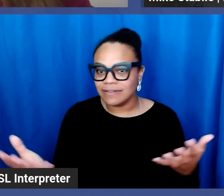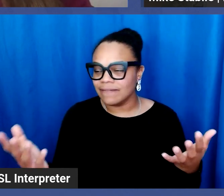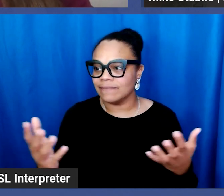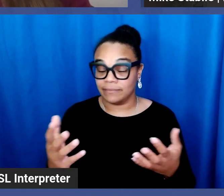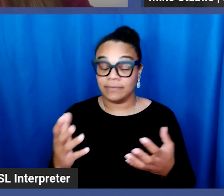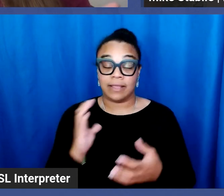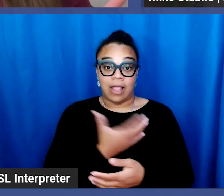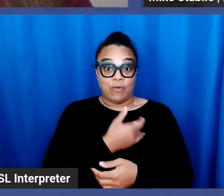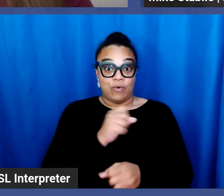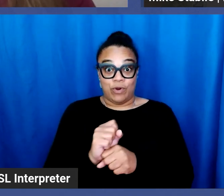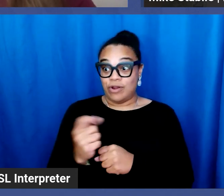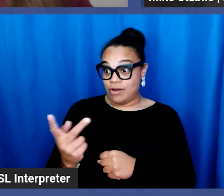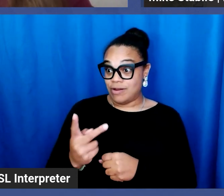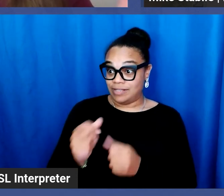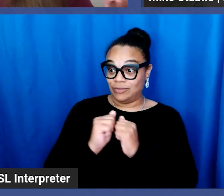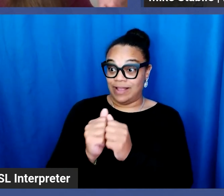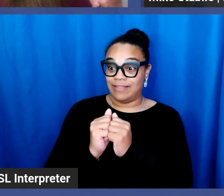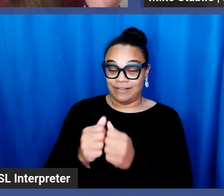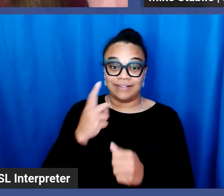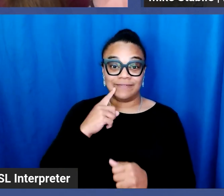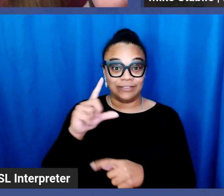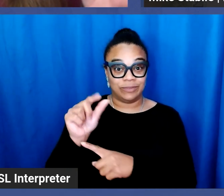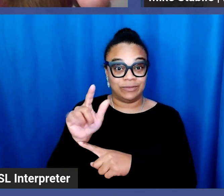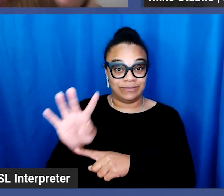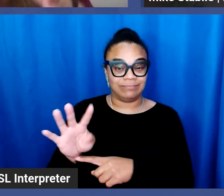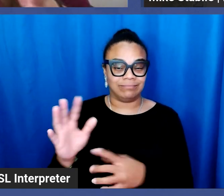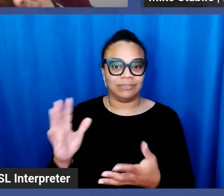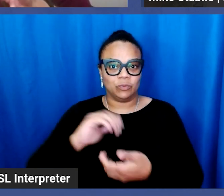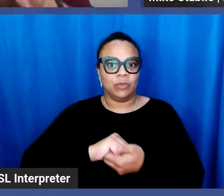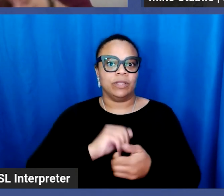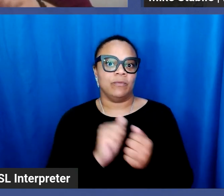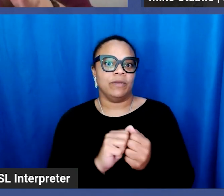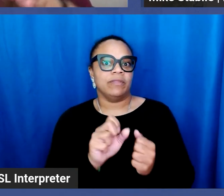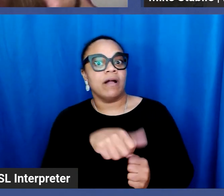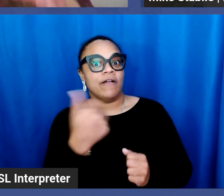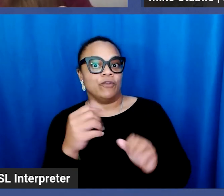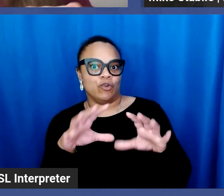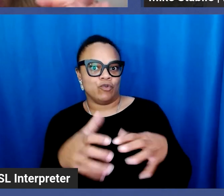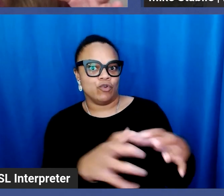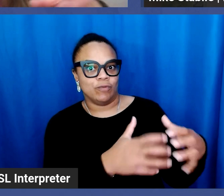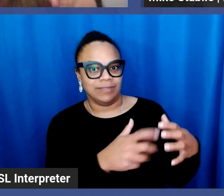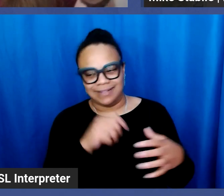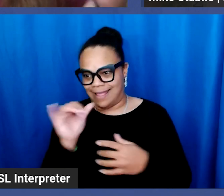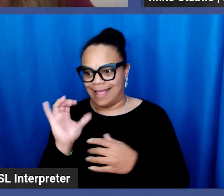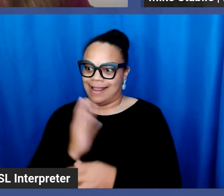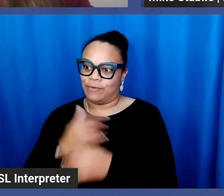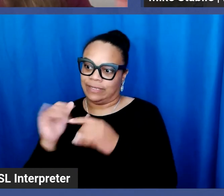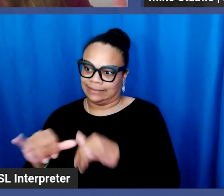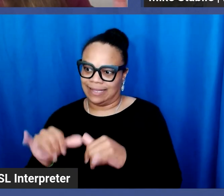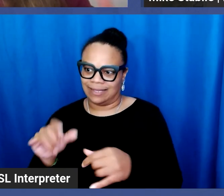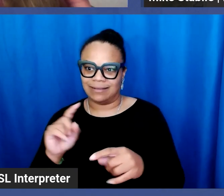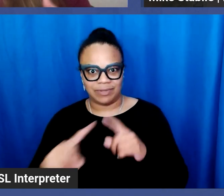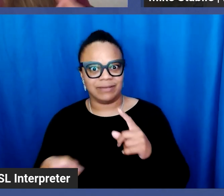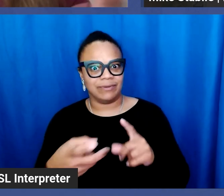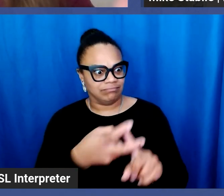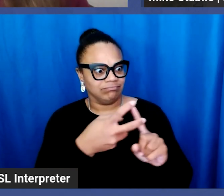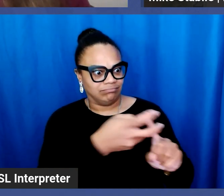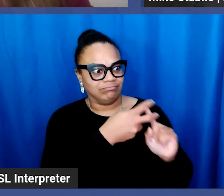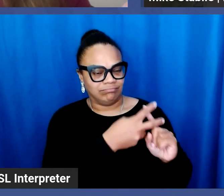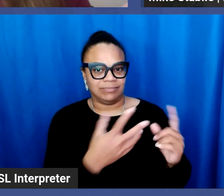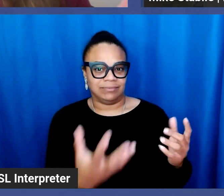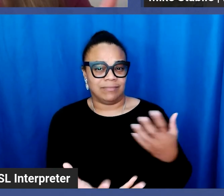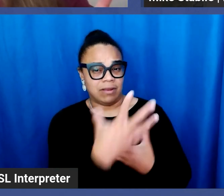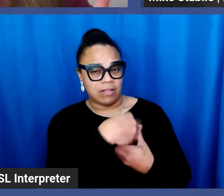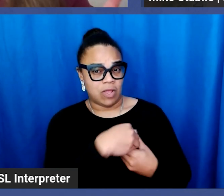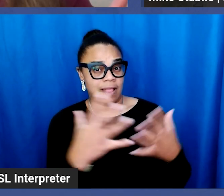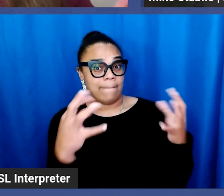in 2024 was collaborating with groups sort of outside of our usual sphere to send these letters to different